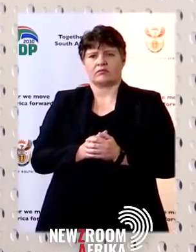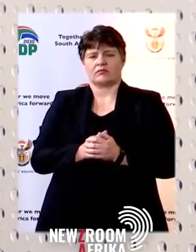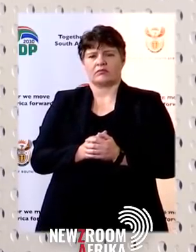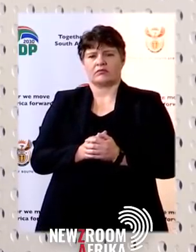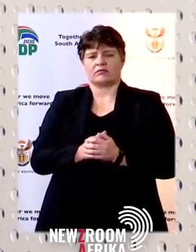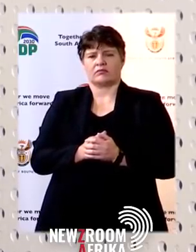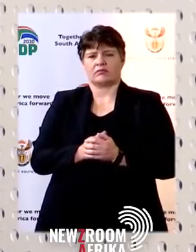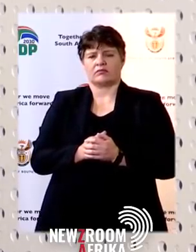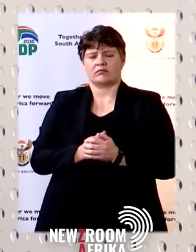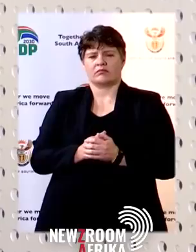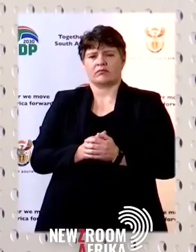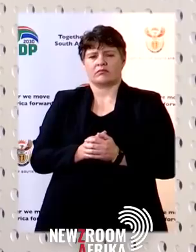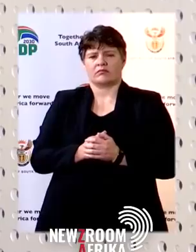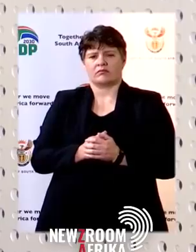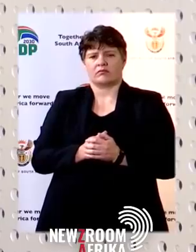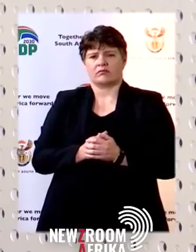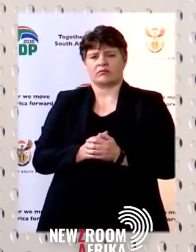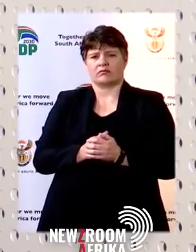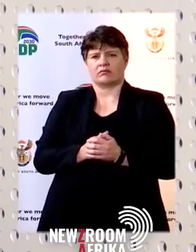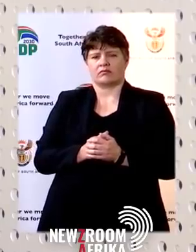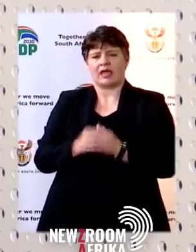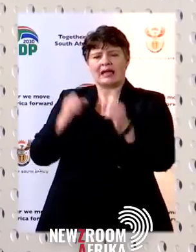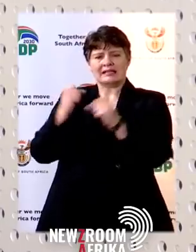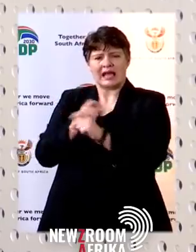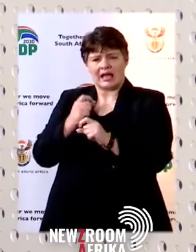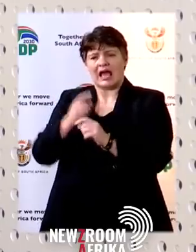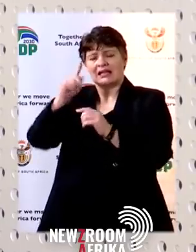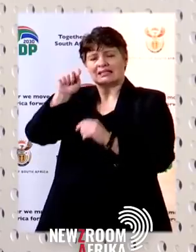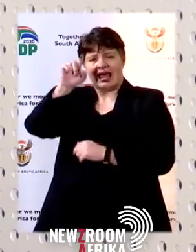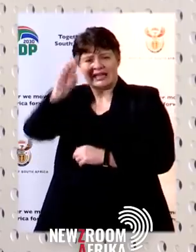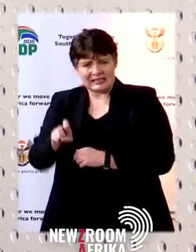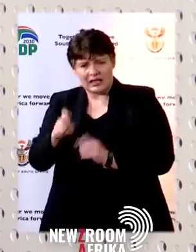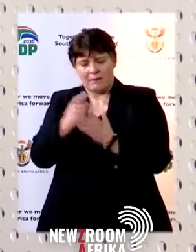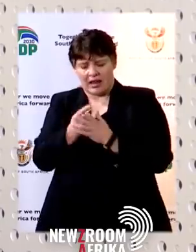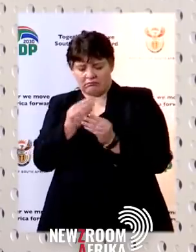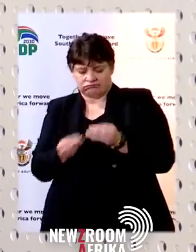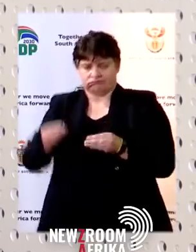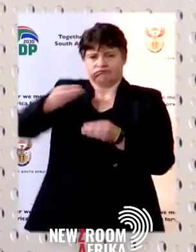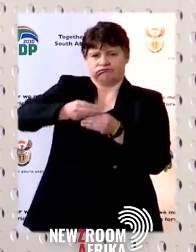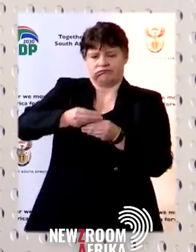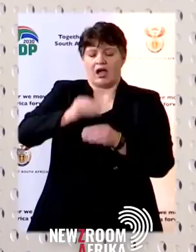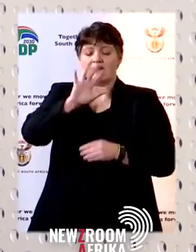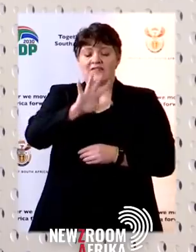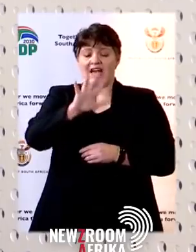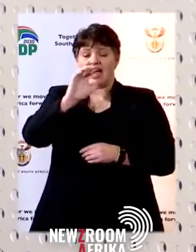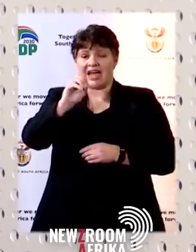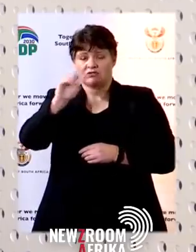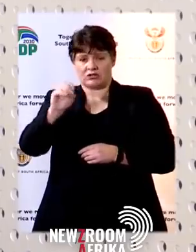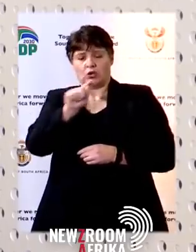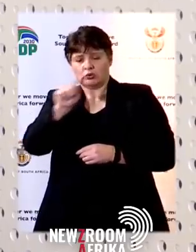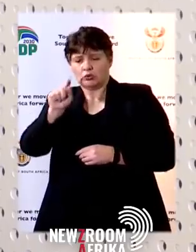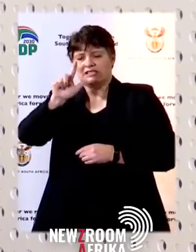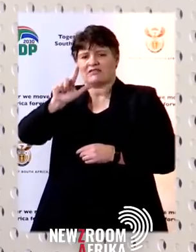one, an increase in the expanded employment tax incentive amount from 500 to